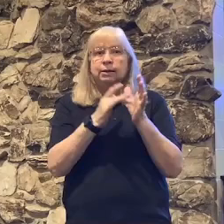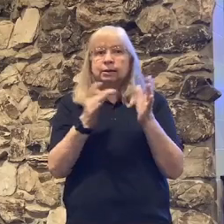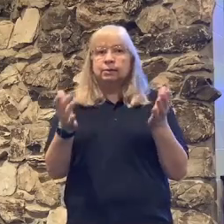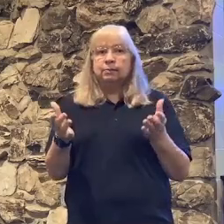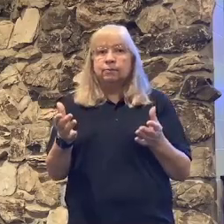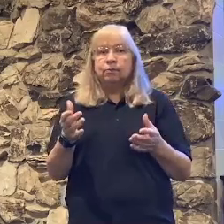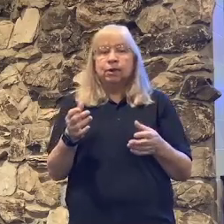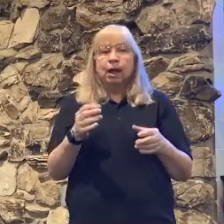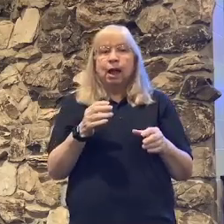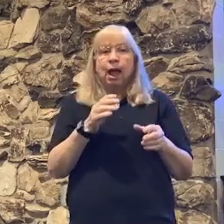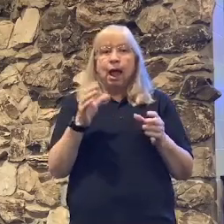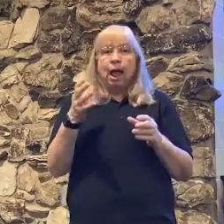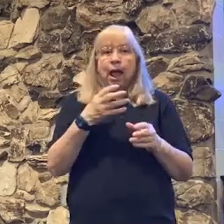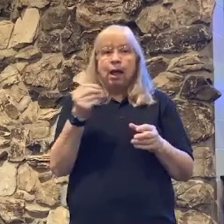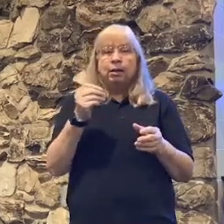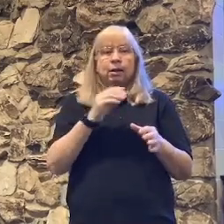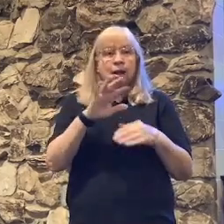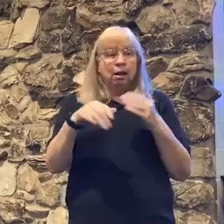And they do.